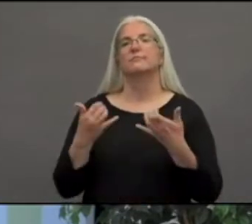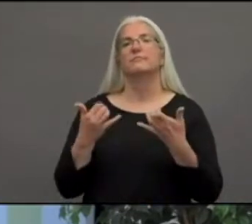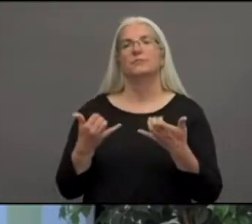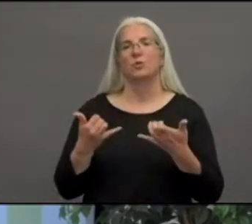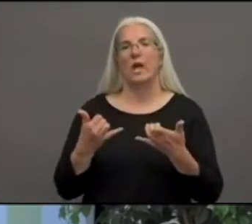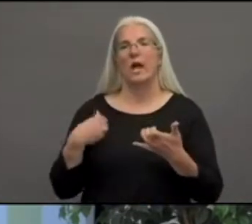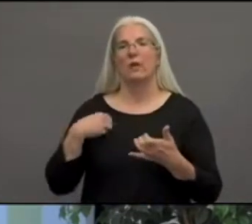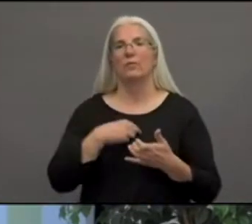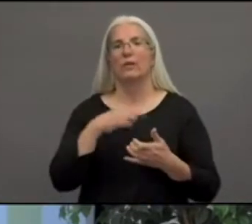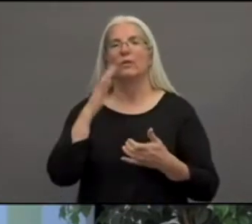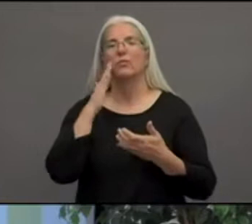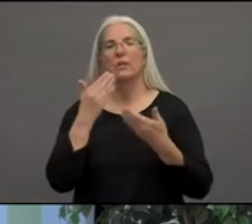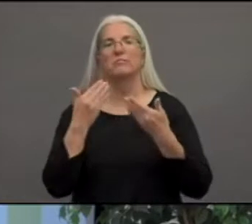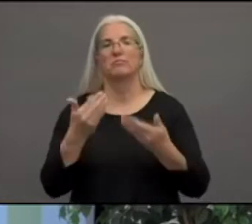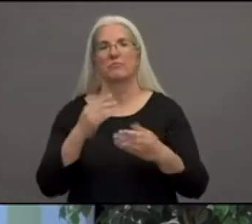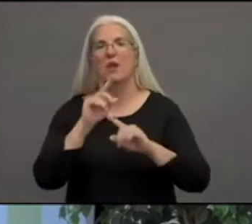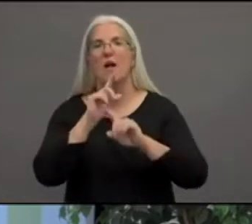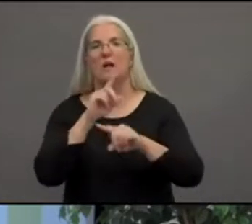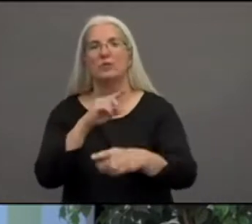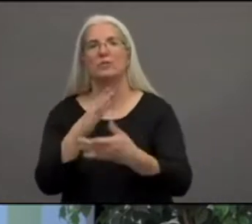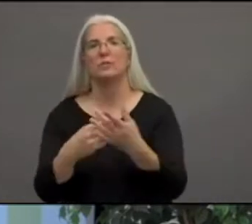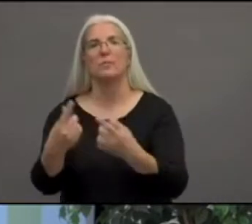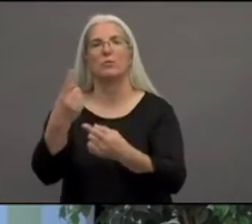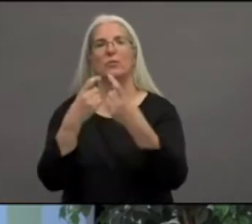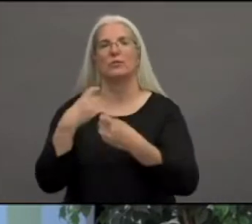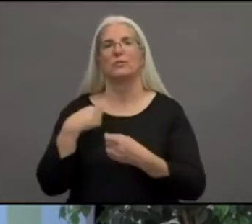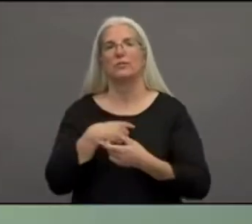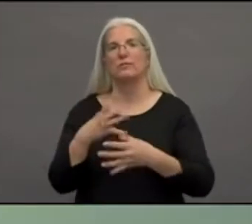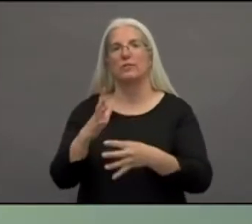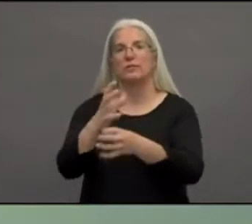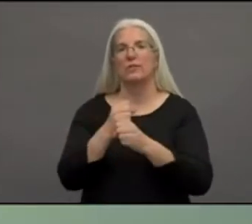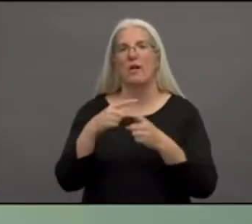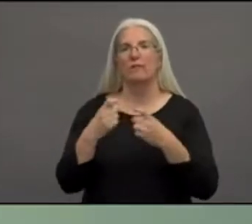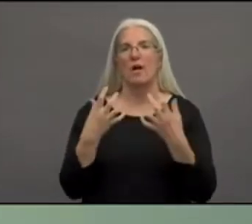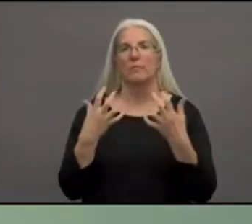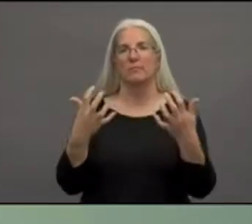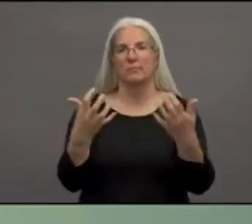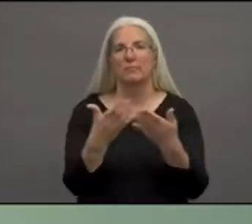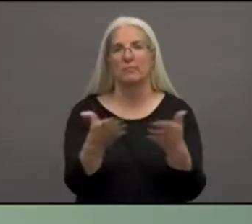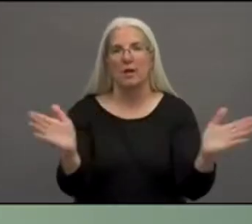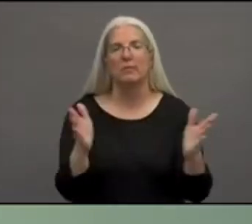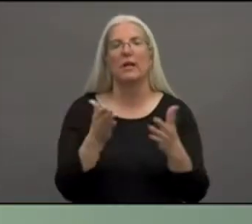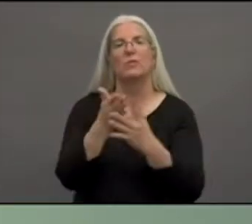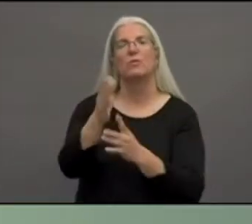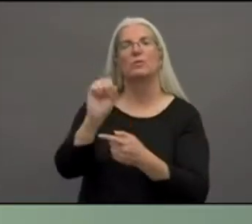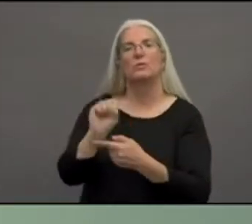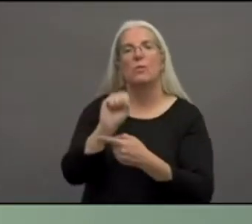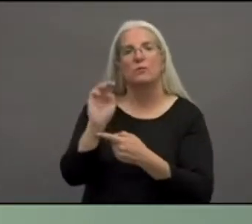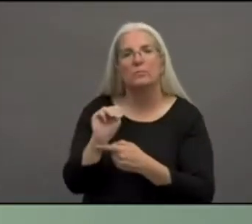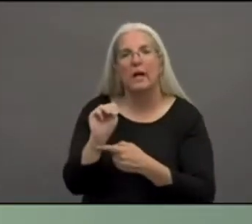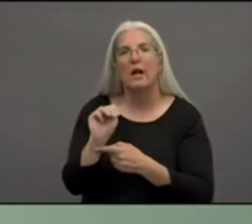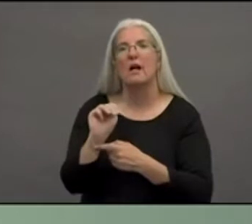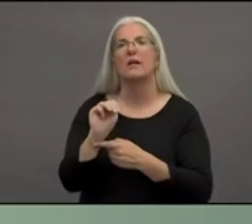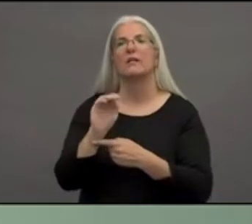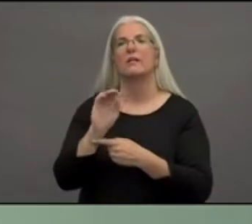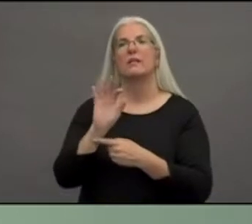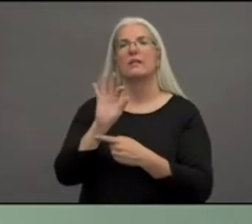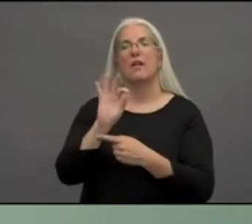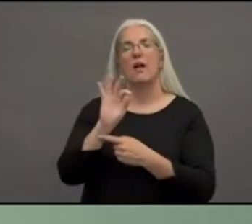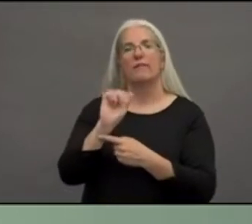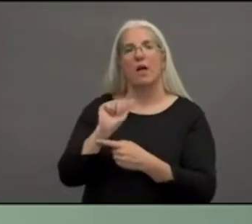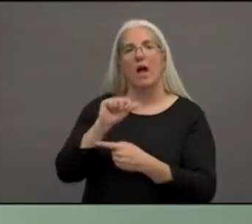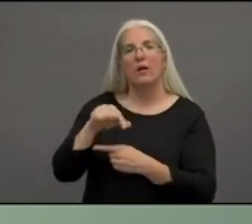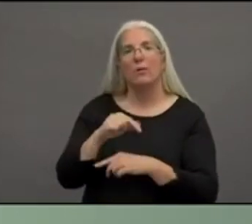from you, the public. The questions came through our social media platforms, our online FAQ portal, and through the call